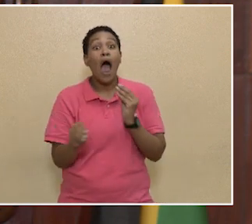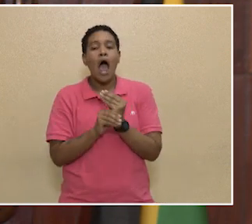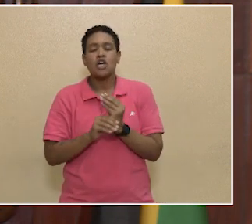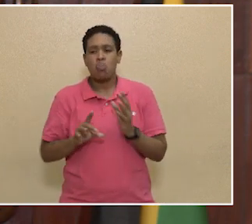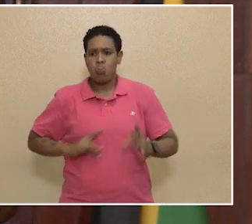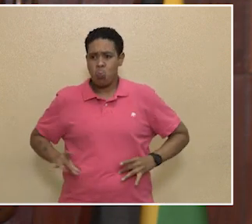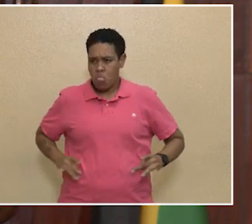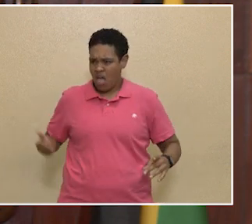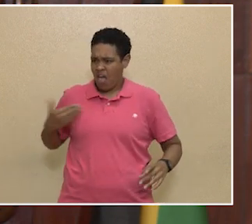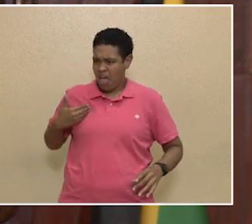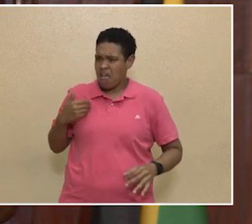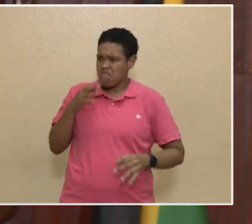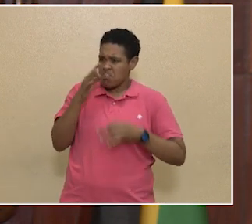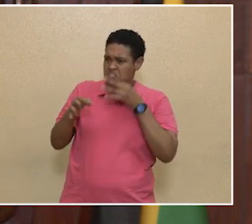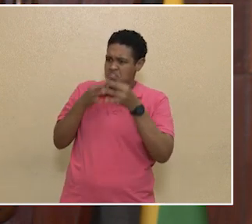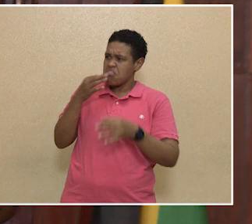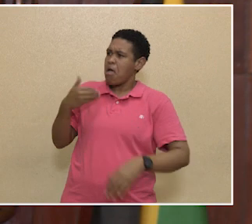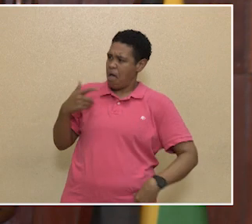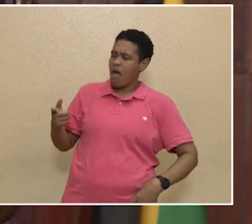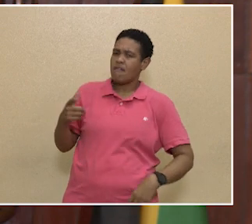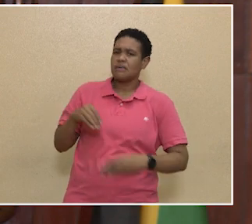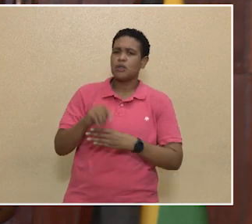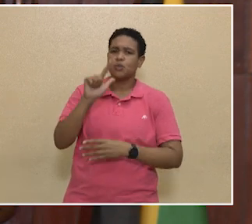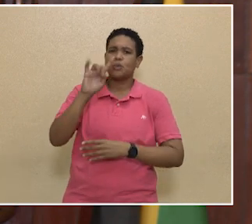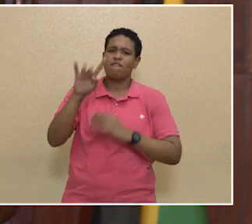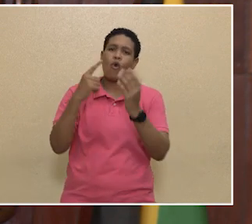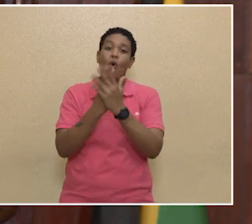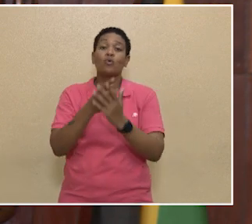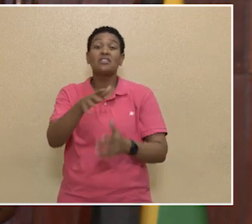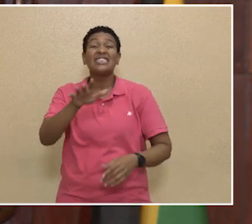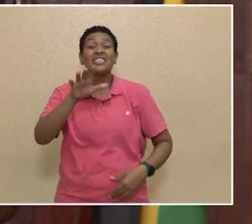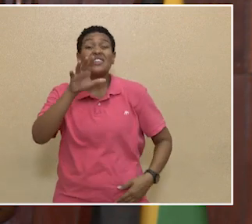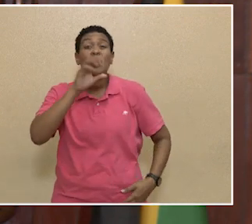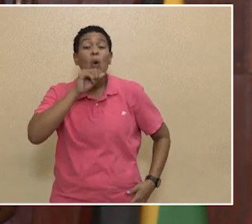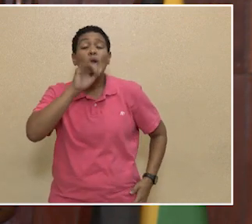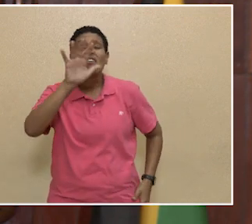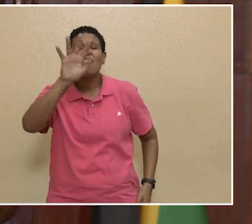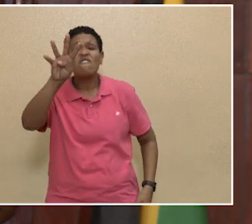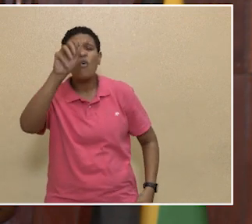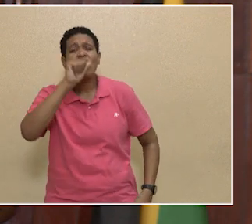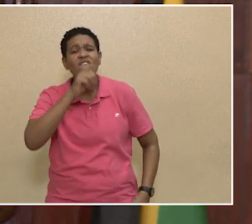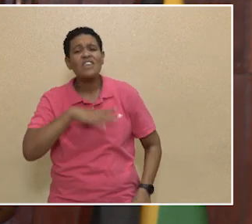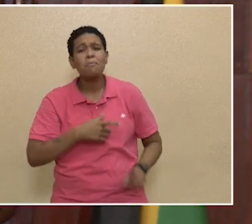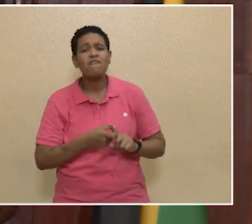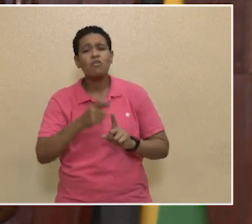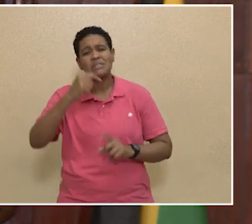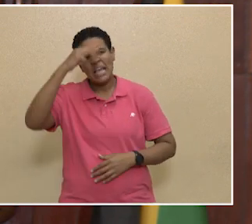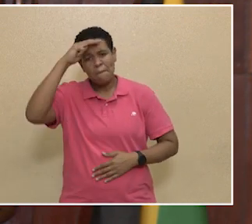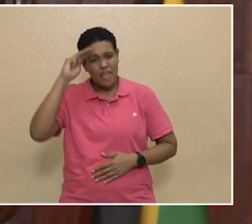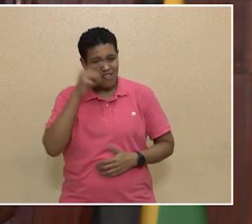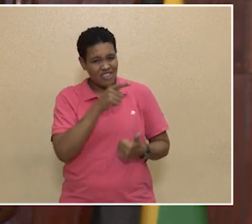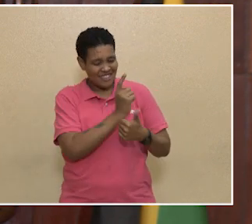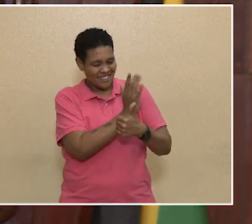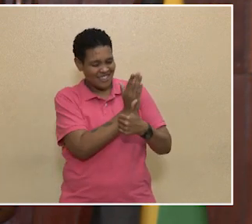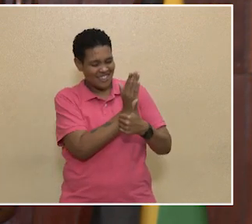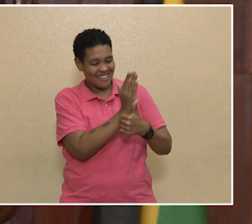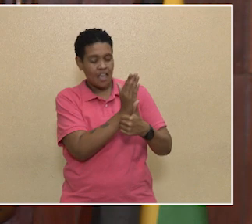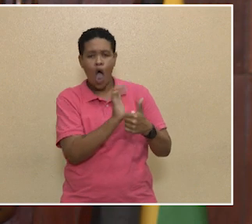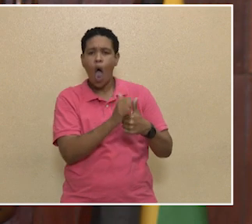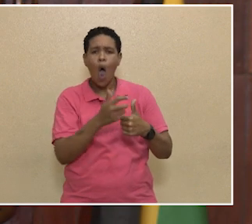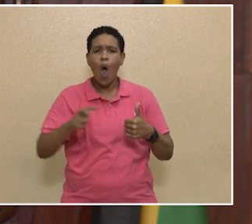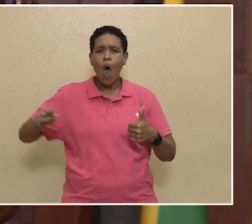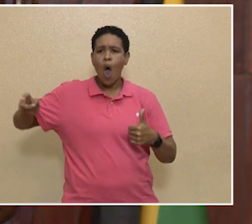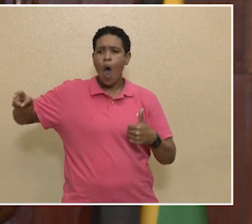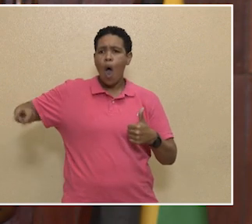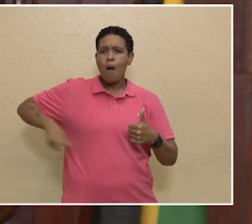hours. The members are a 54-year-old female from St. Mary, and the mode of transmission